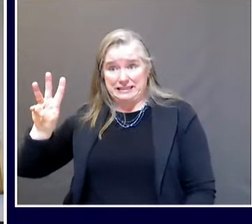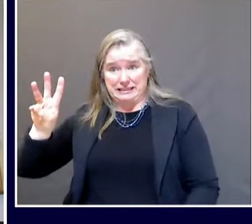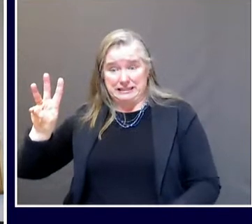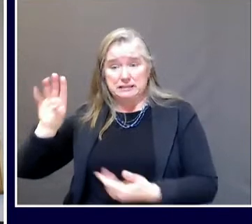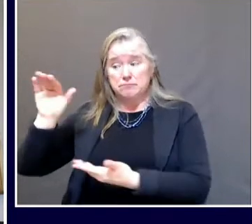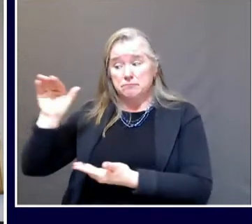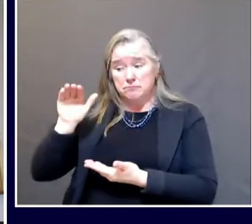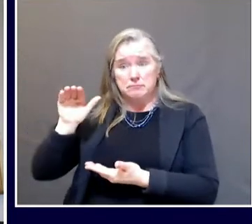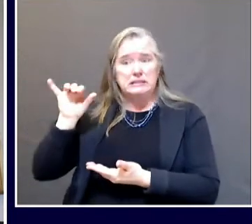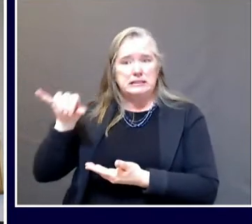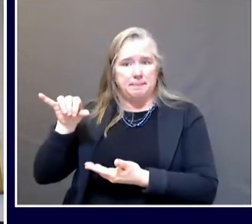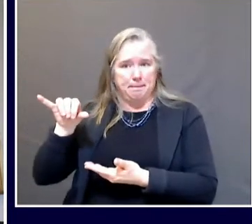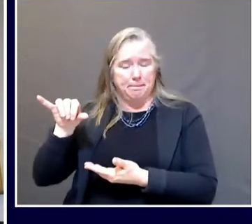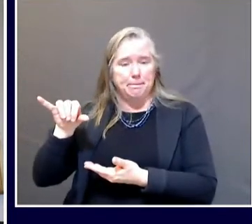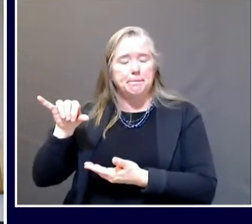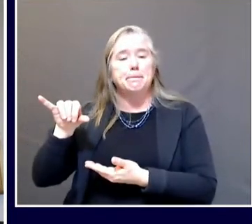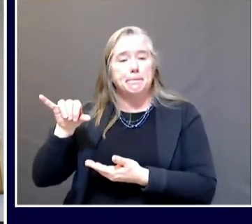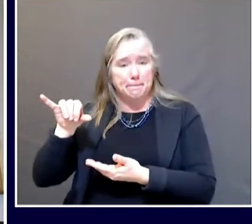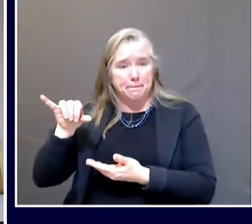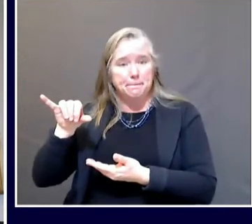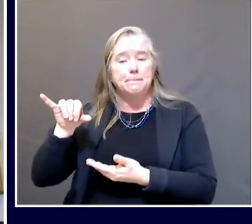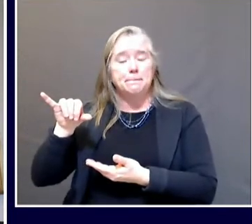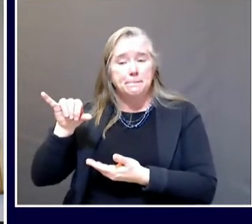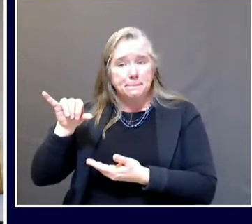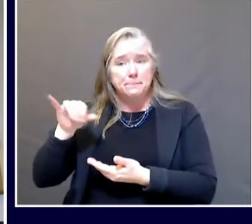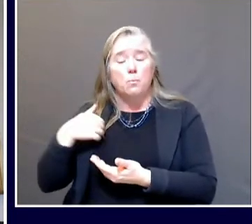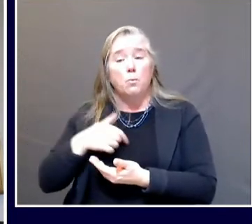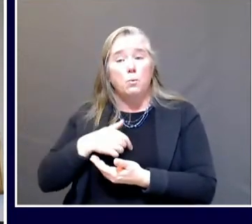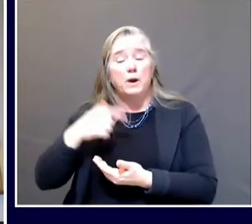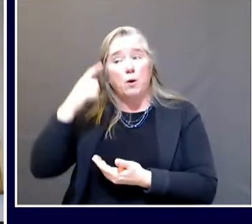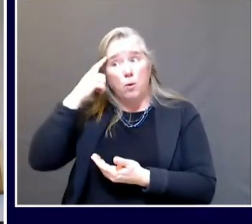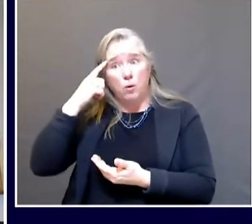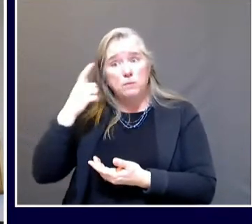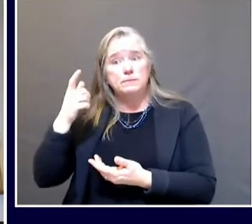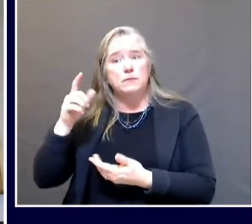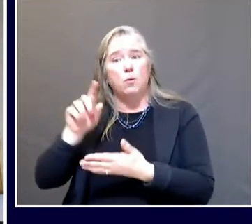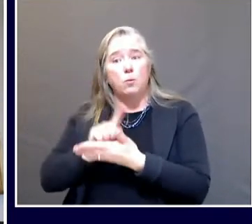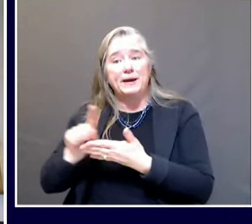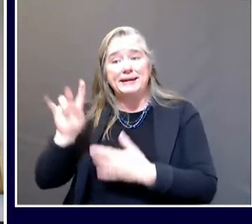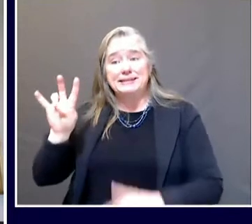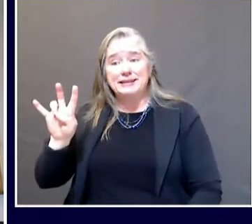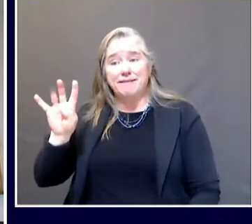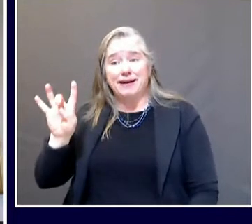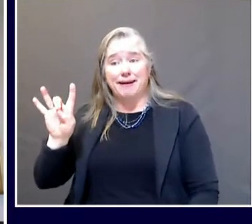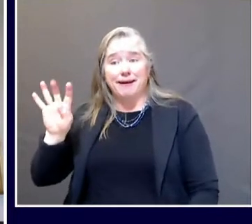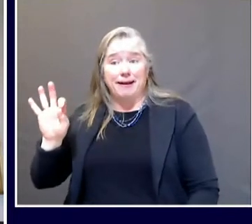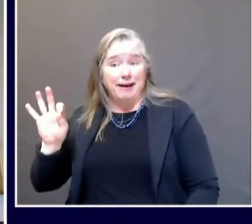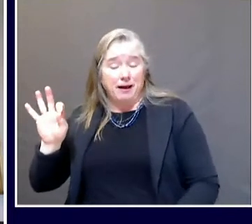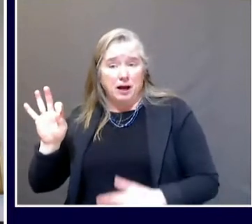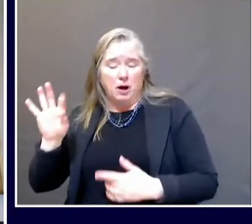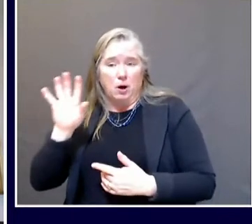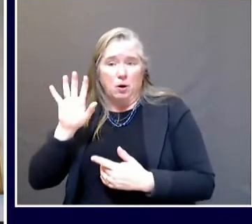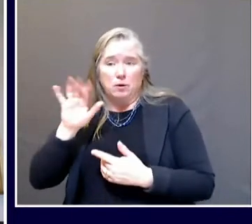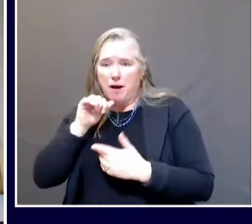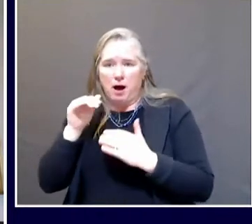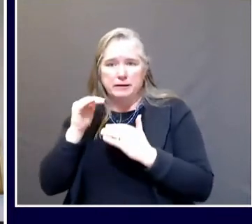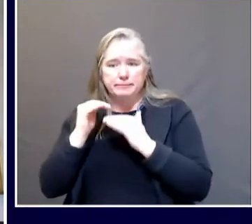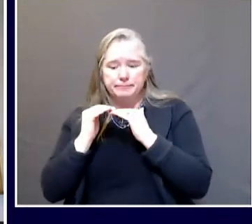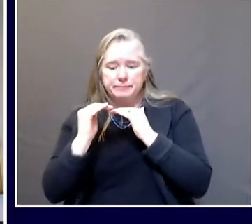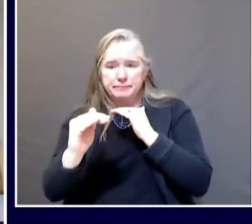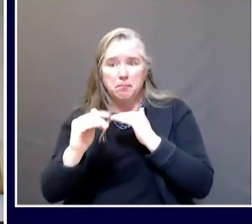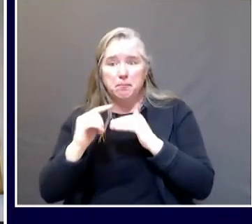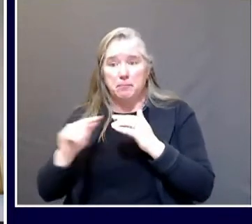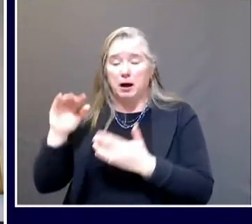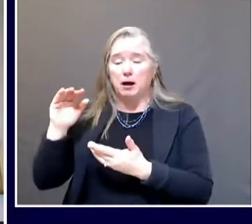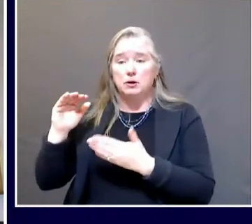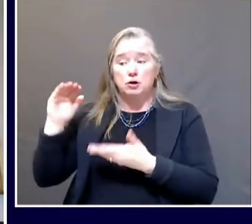not changed. We were hoping that in subsequent weeks there would be not stasis, which is what we've seen for the past few weeks, but indeed